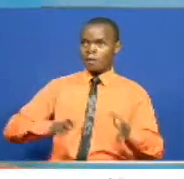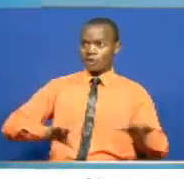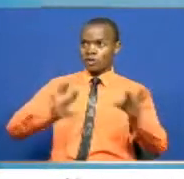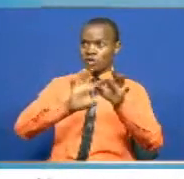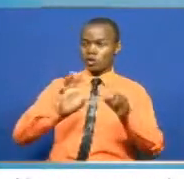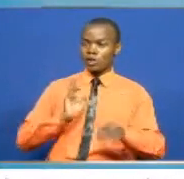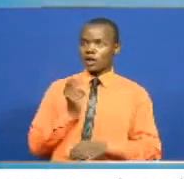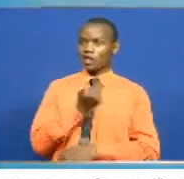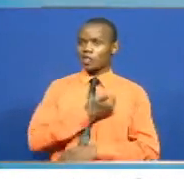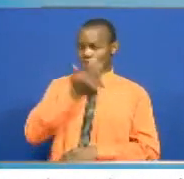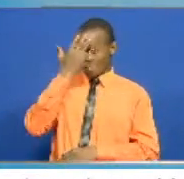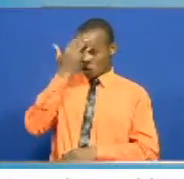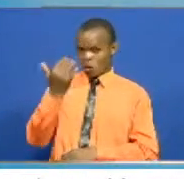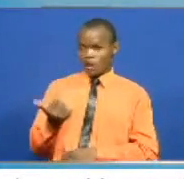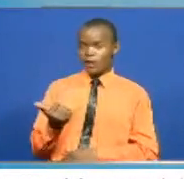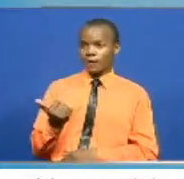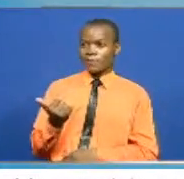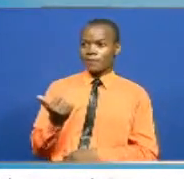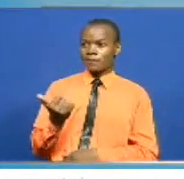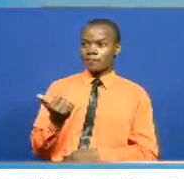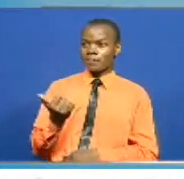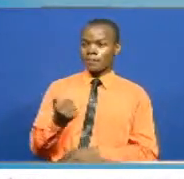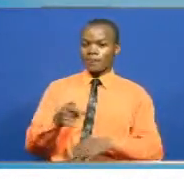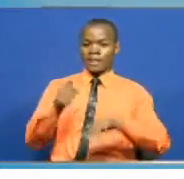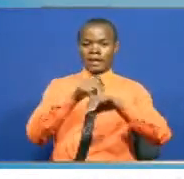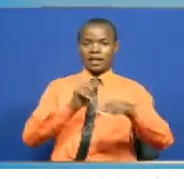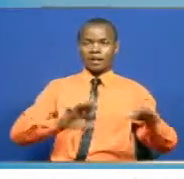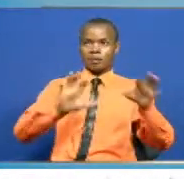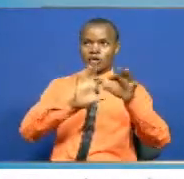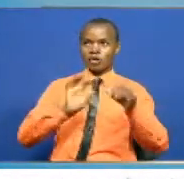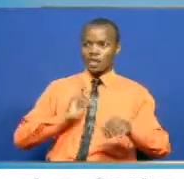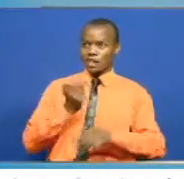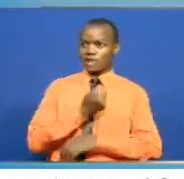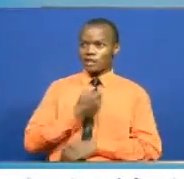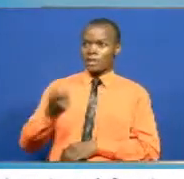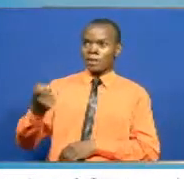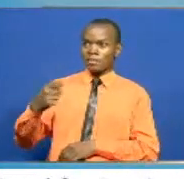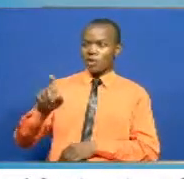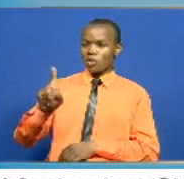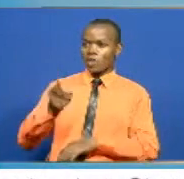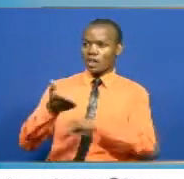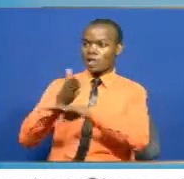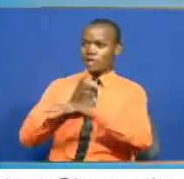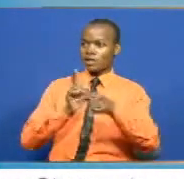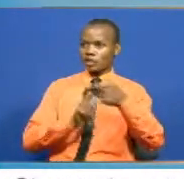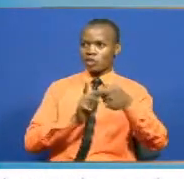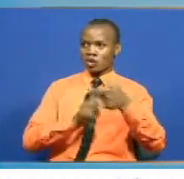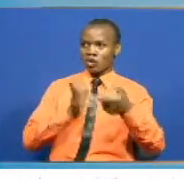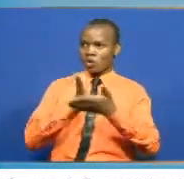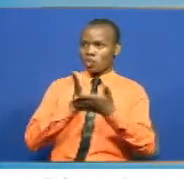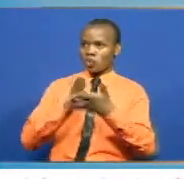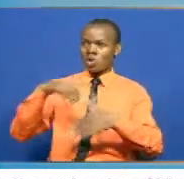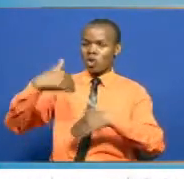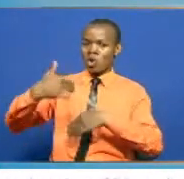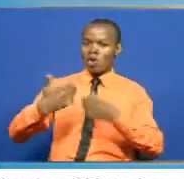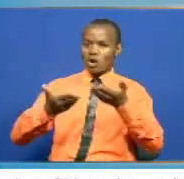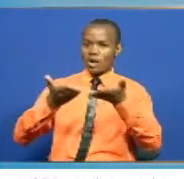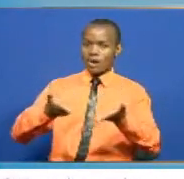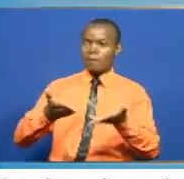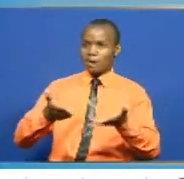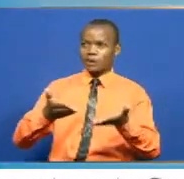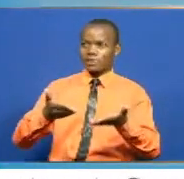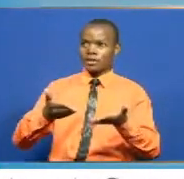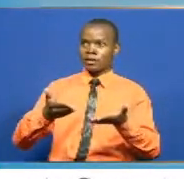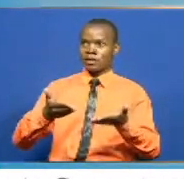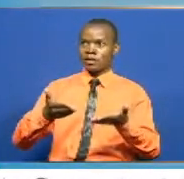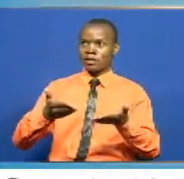he's... By the time he was joining us in January last year, his availability was